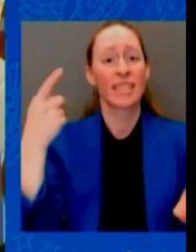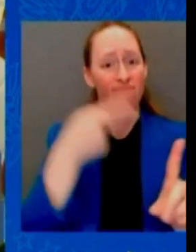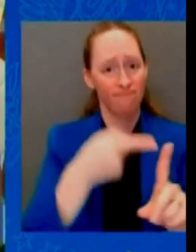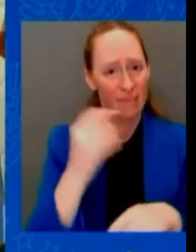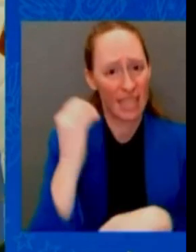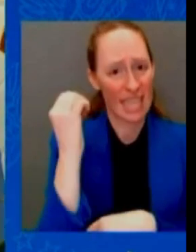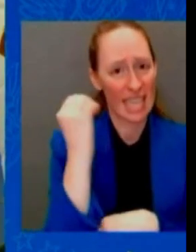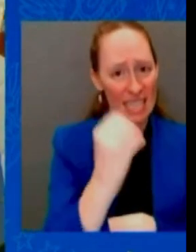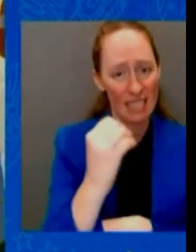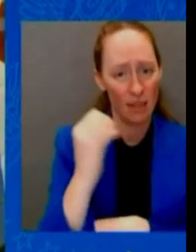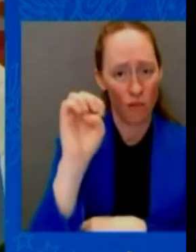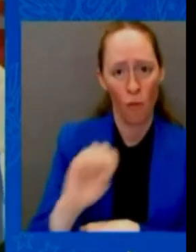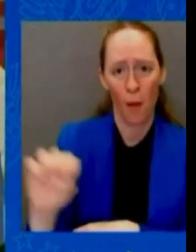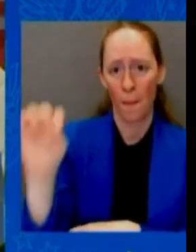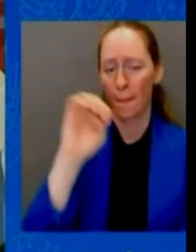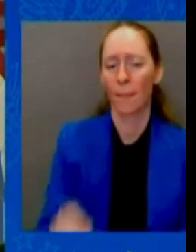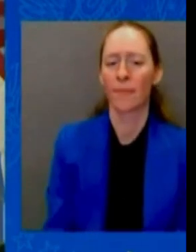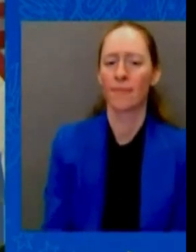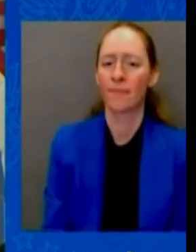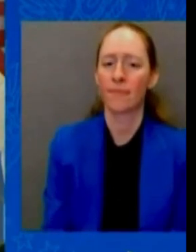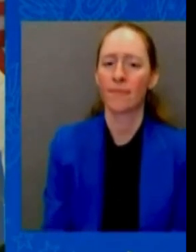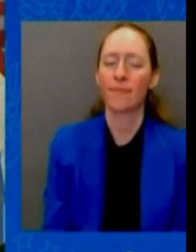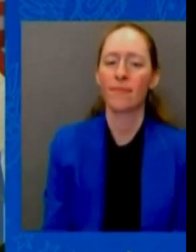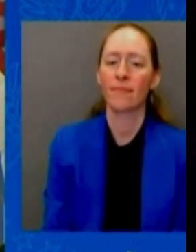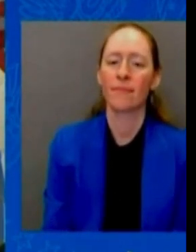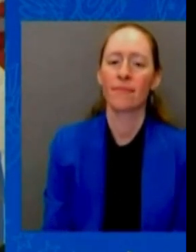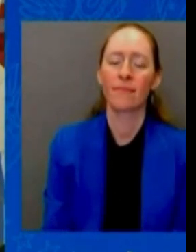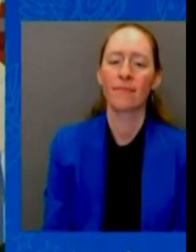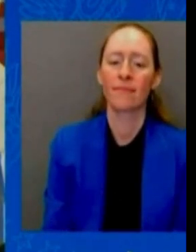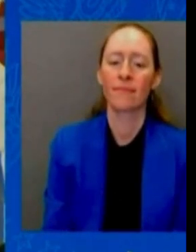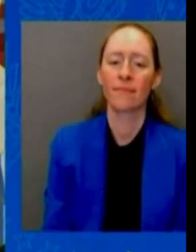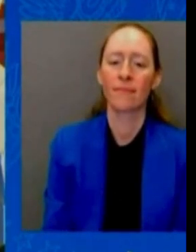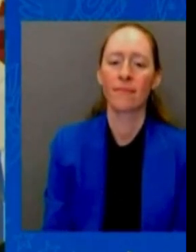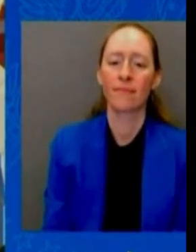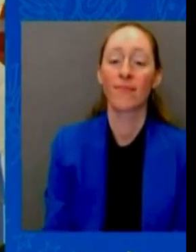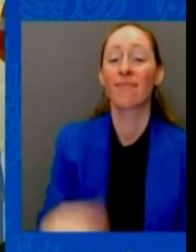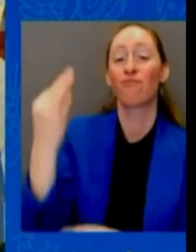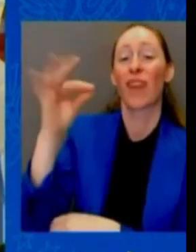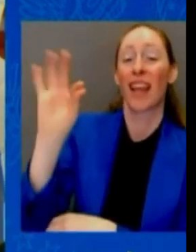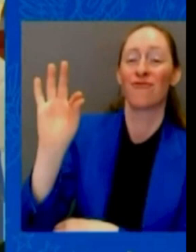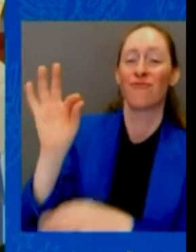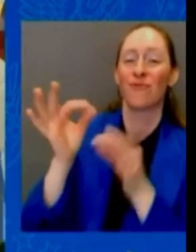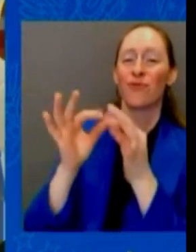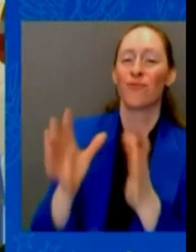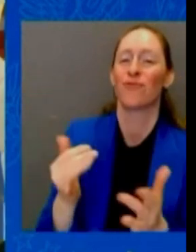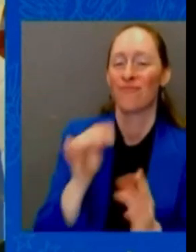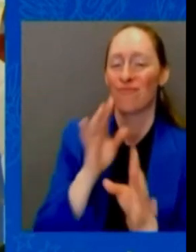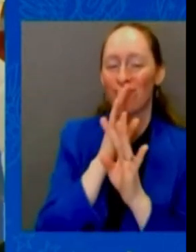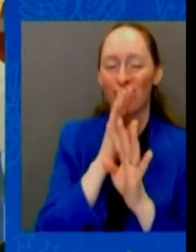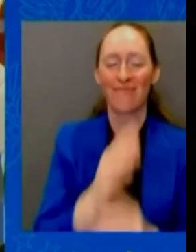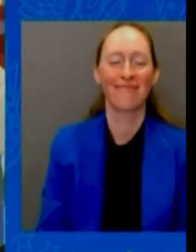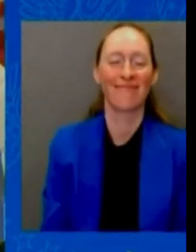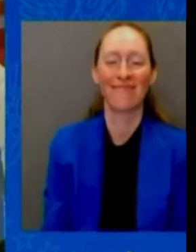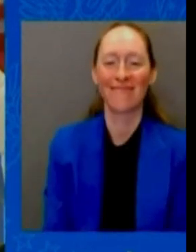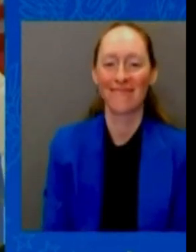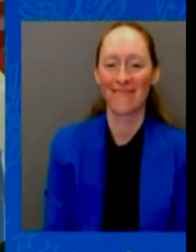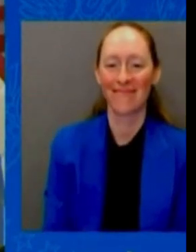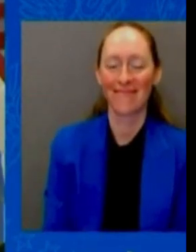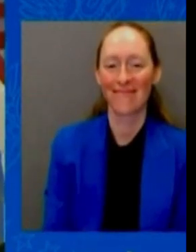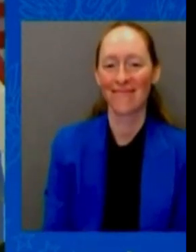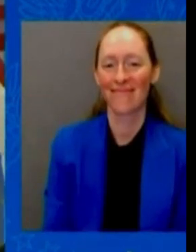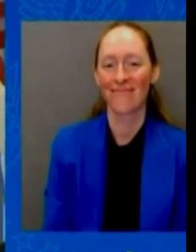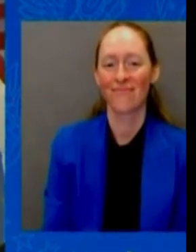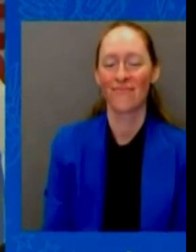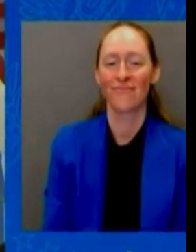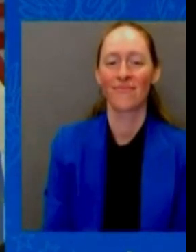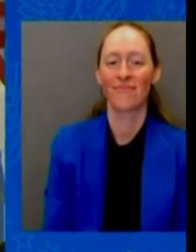l'ambition de conquête de Vladimir Poutine et à la guerre brutale de la Russie contre l'Ukraine, qui a une nouvelle fois fracassé